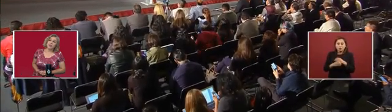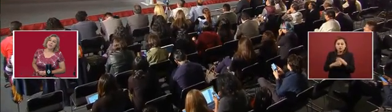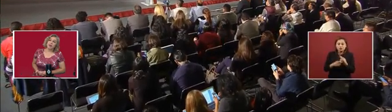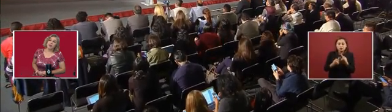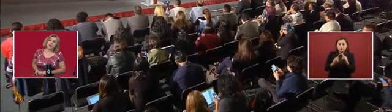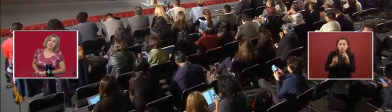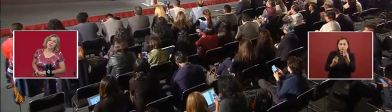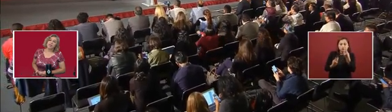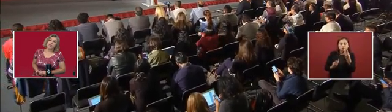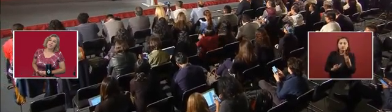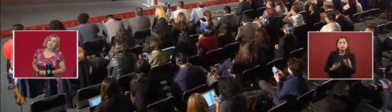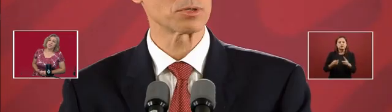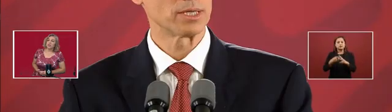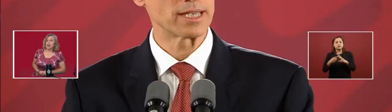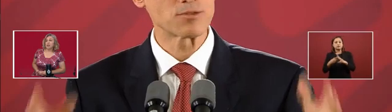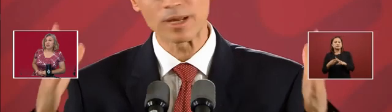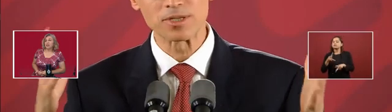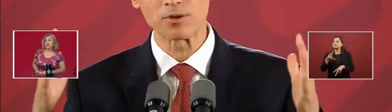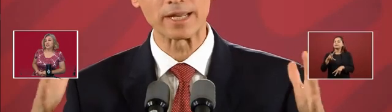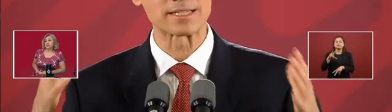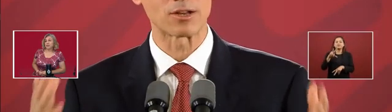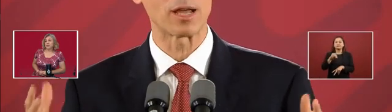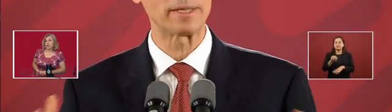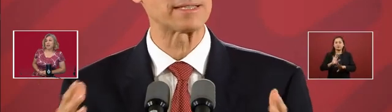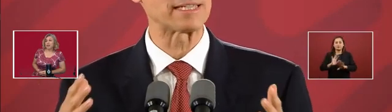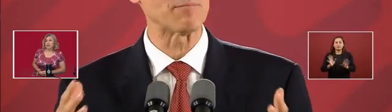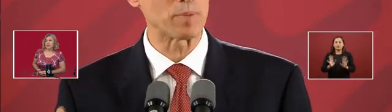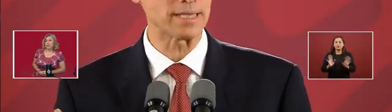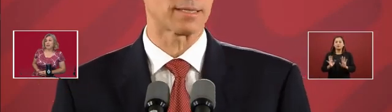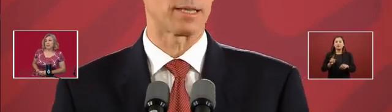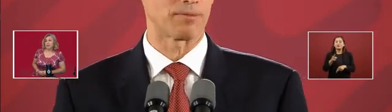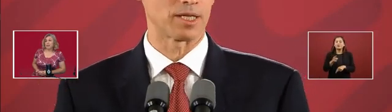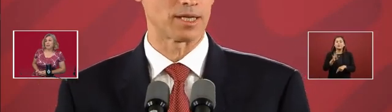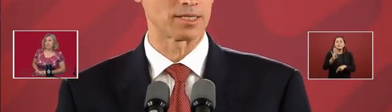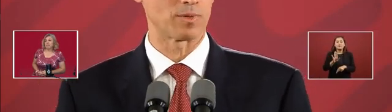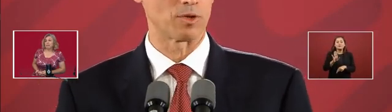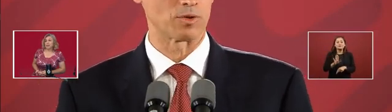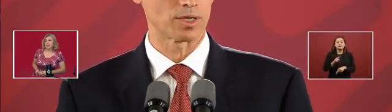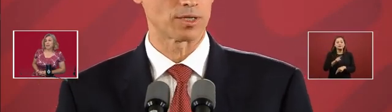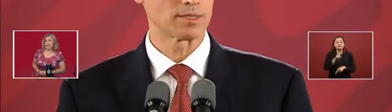sharing with the community for 10 years. The vigilance